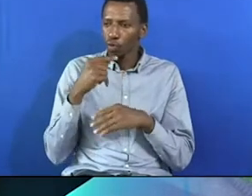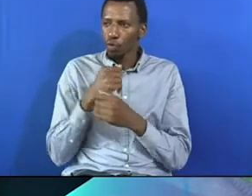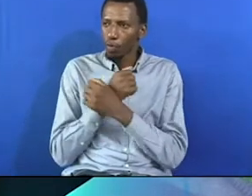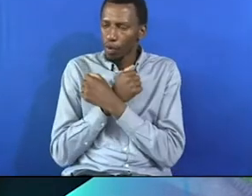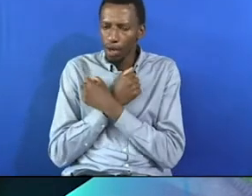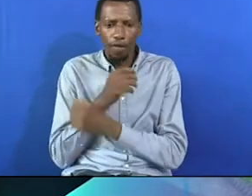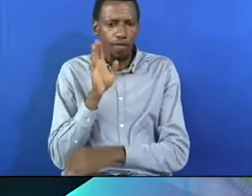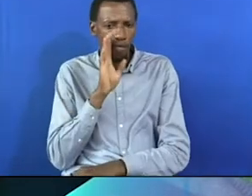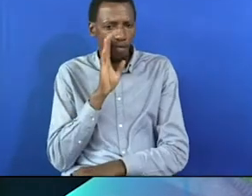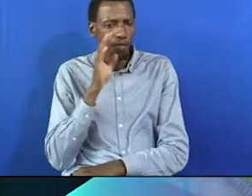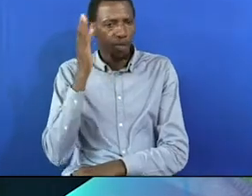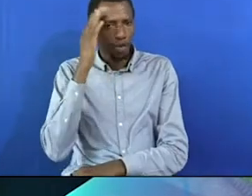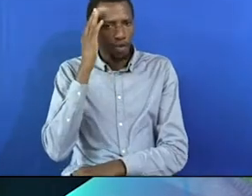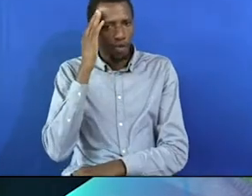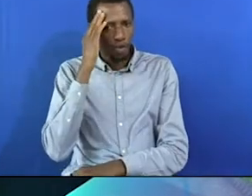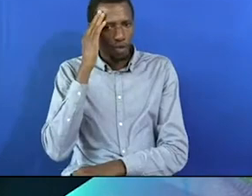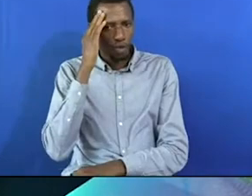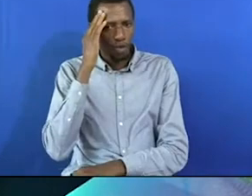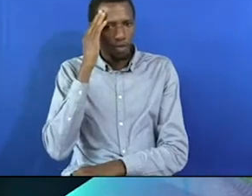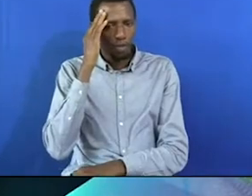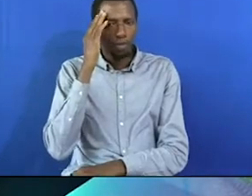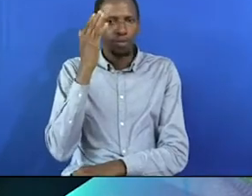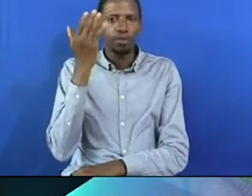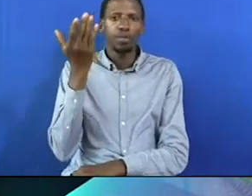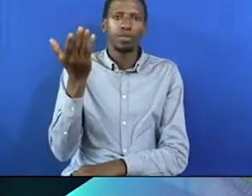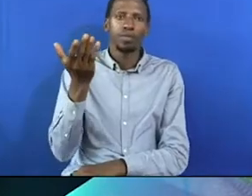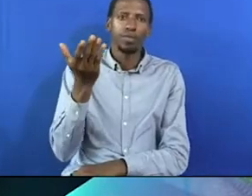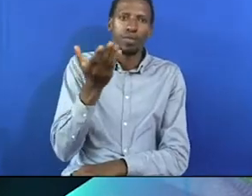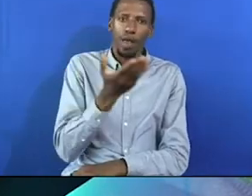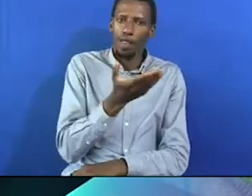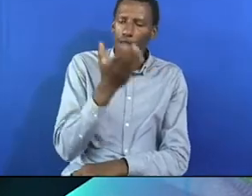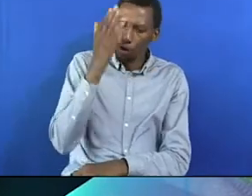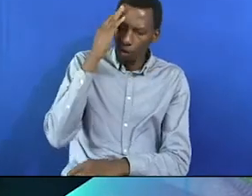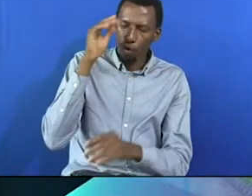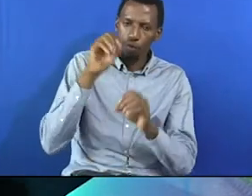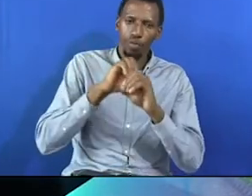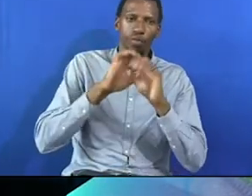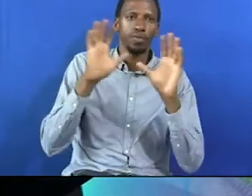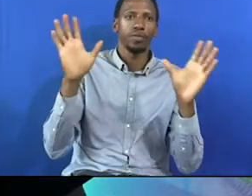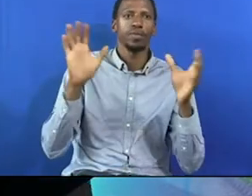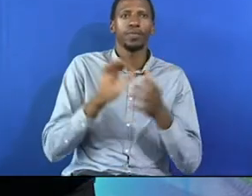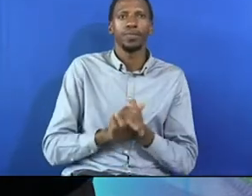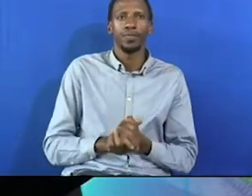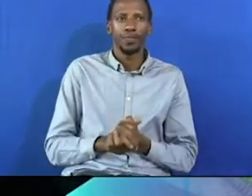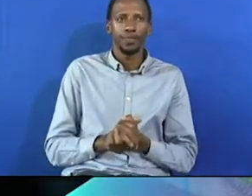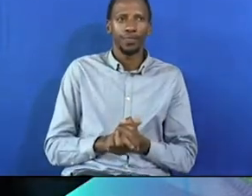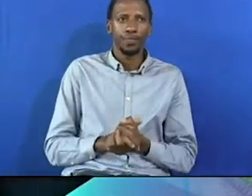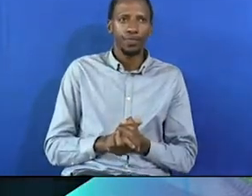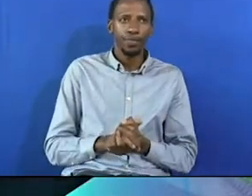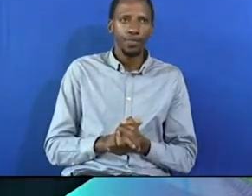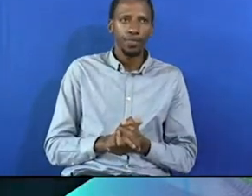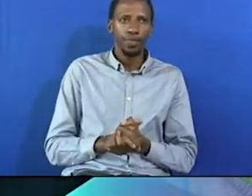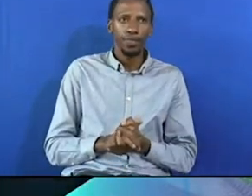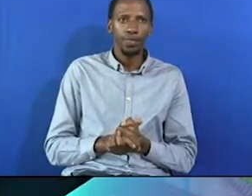they come, the rumors are well handled. Are we together? Yeah.